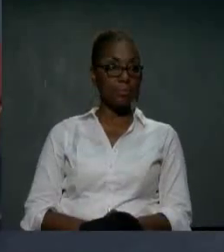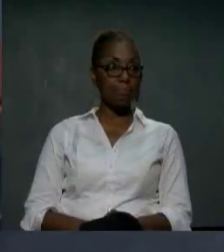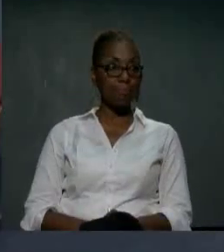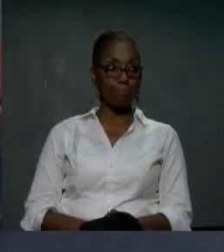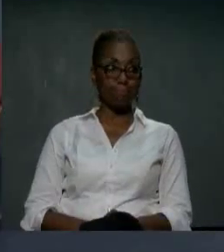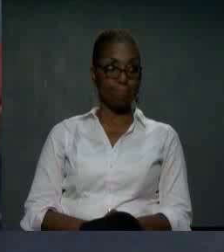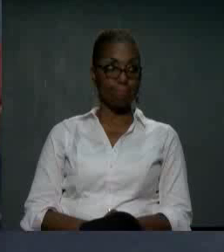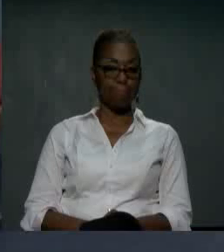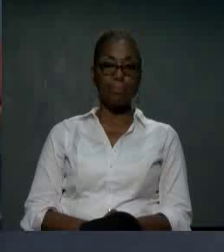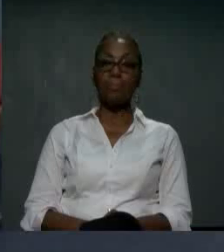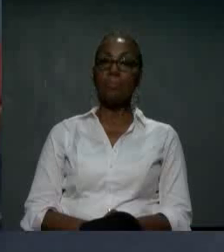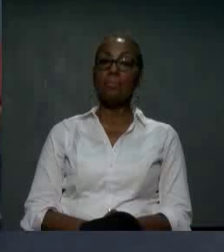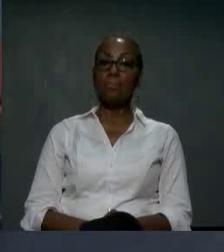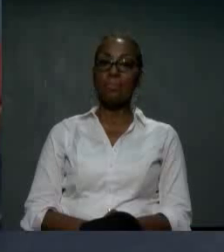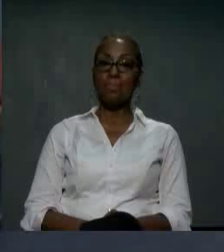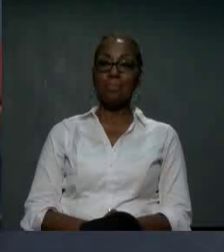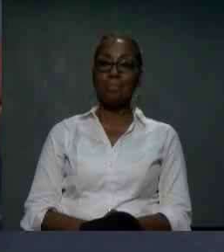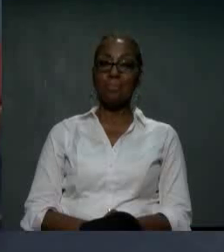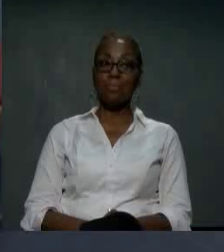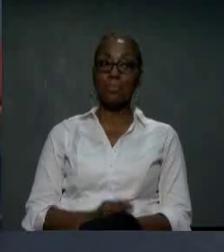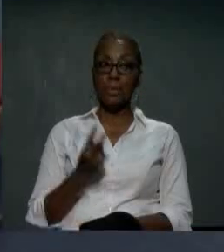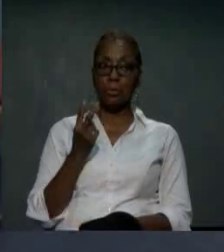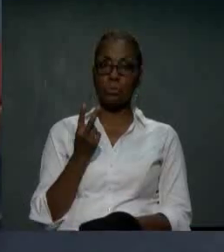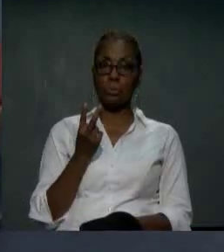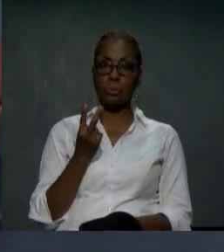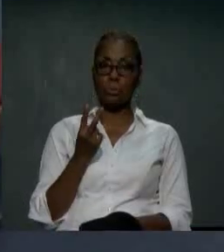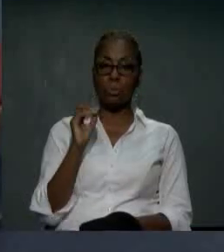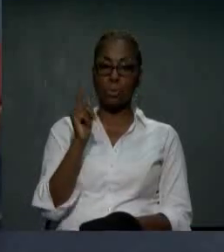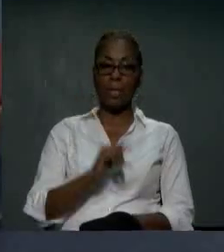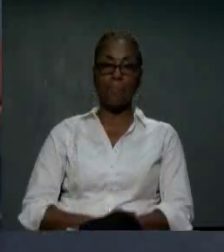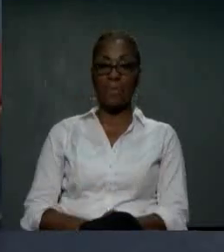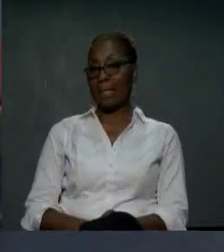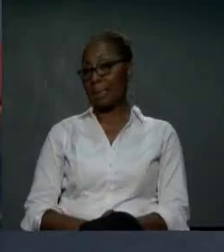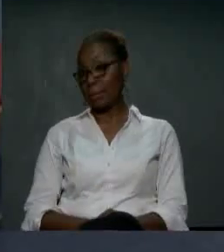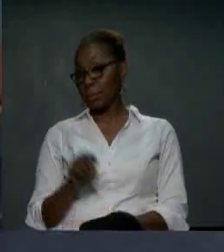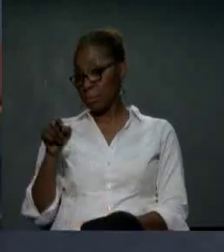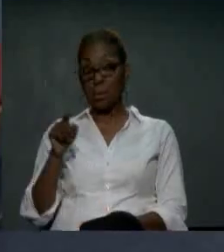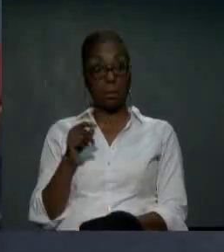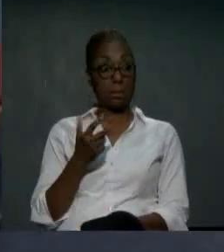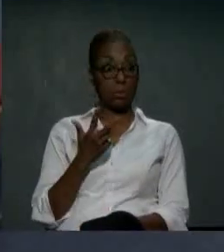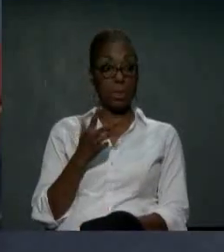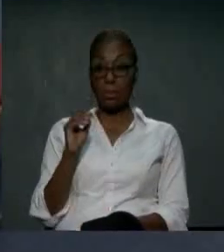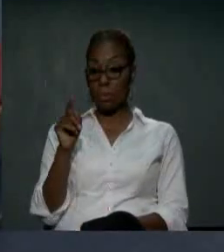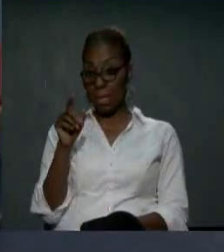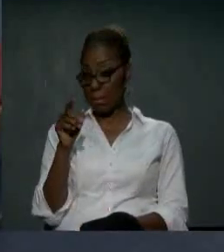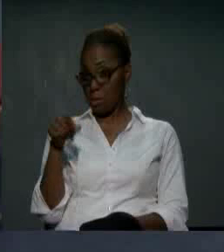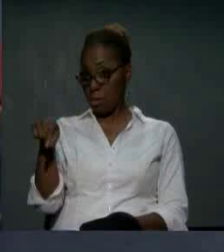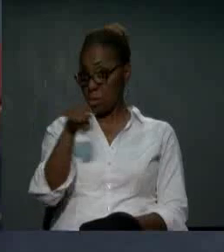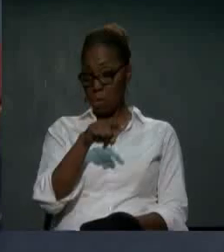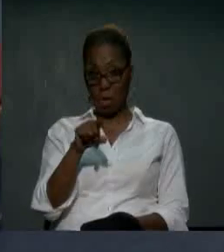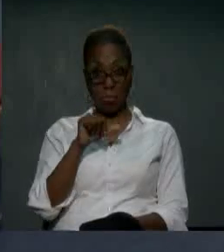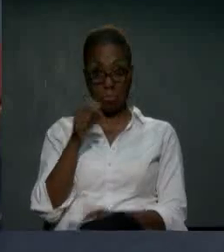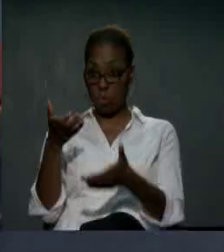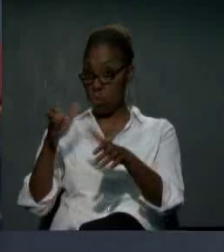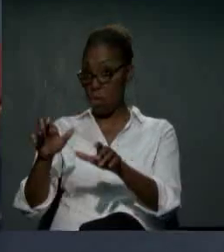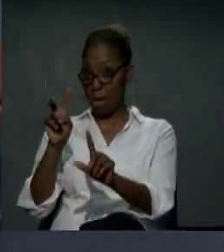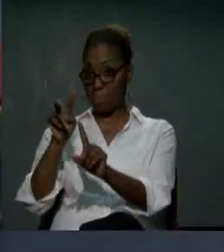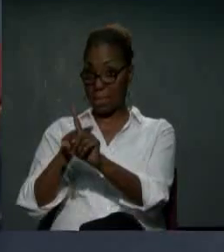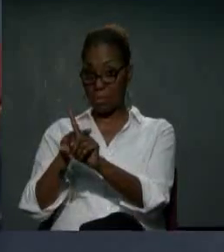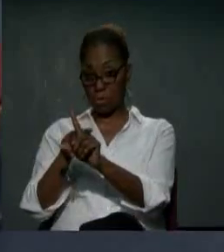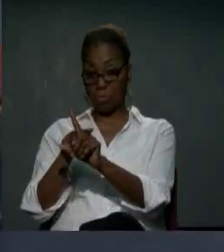Okay. 1, 2. Okay. And those who, 3. And those who do not approve the application,